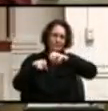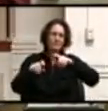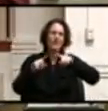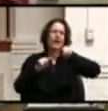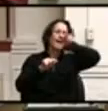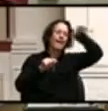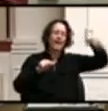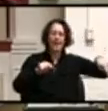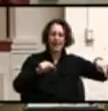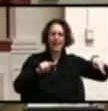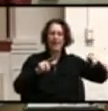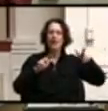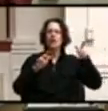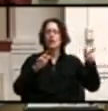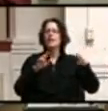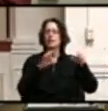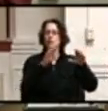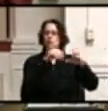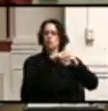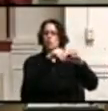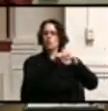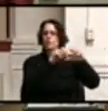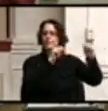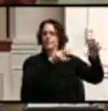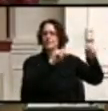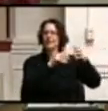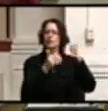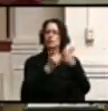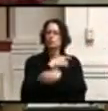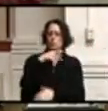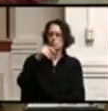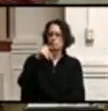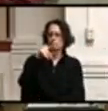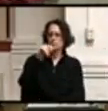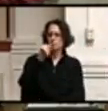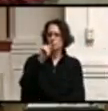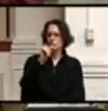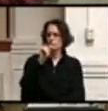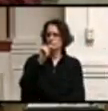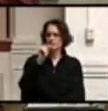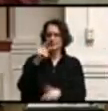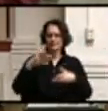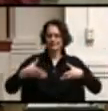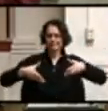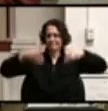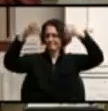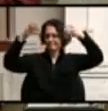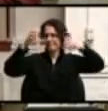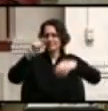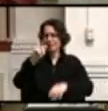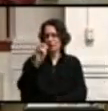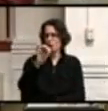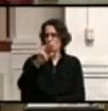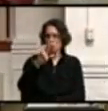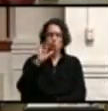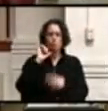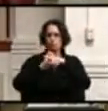in. Again, storage and a new hose tower, which will double as a training tower. And then the new